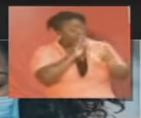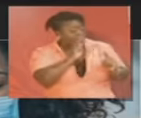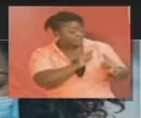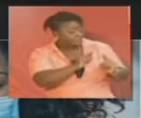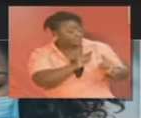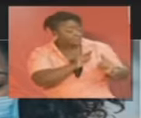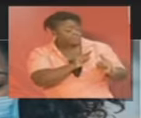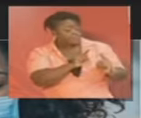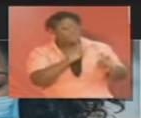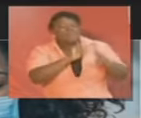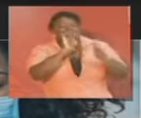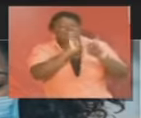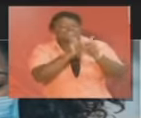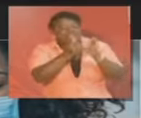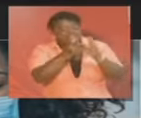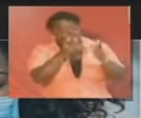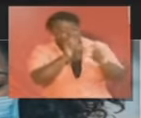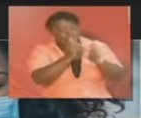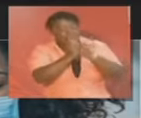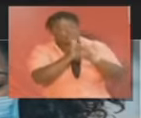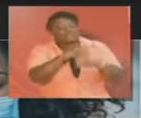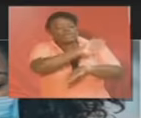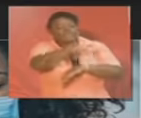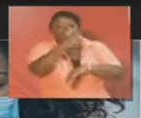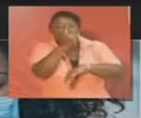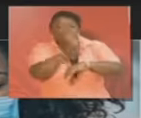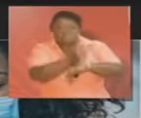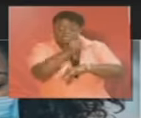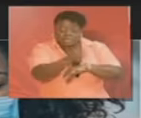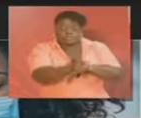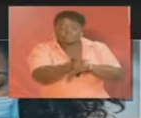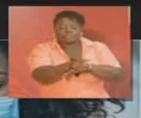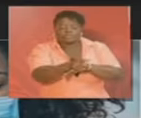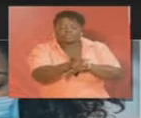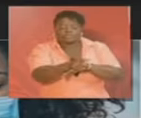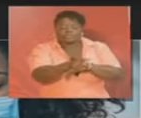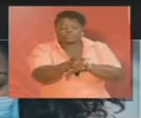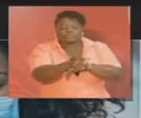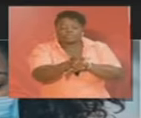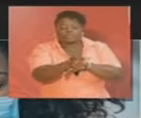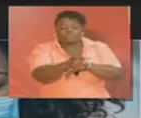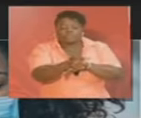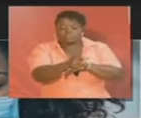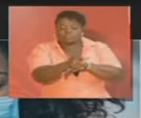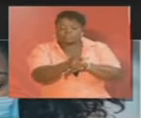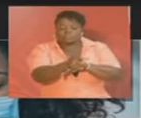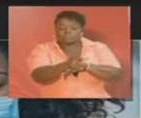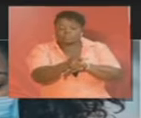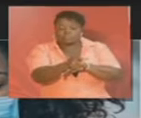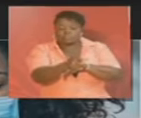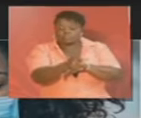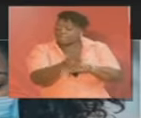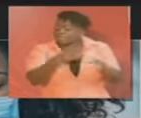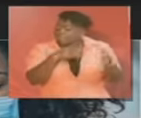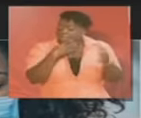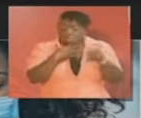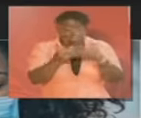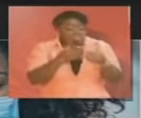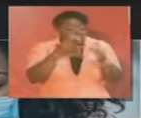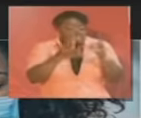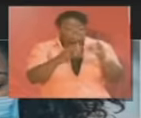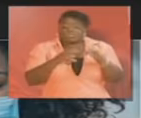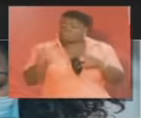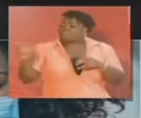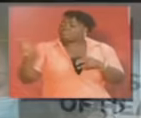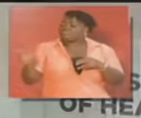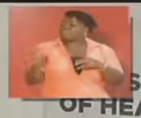will enable us to give you the appointment. All right? Even in the case of walk-in persons,